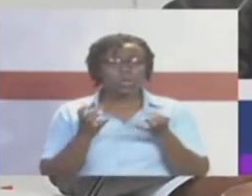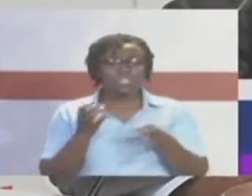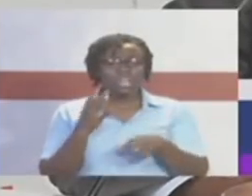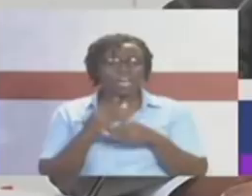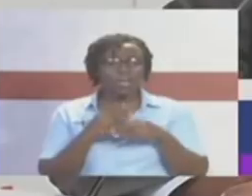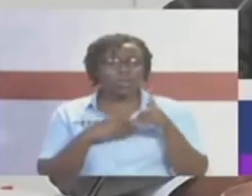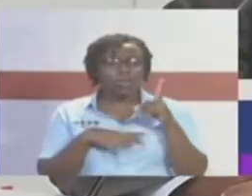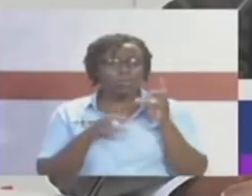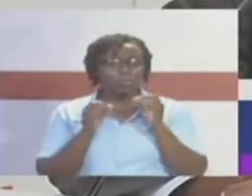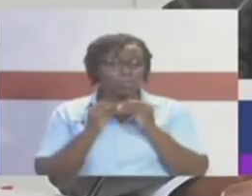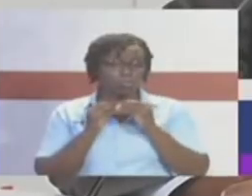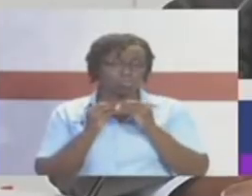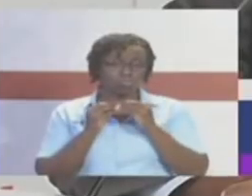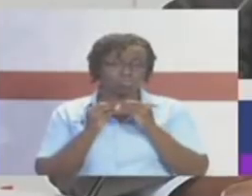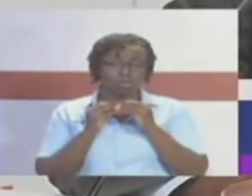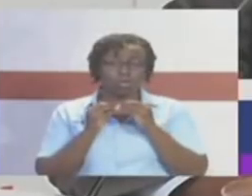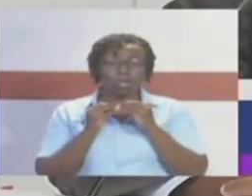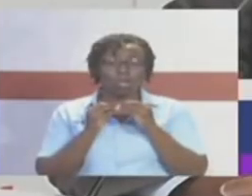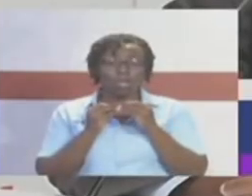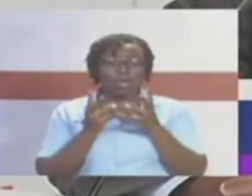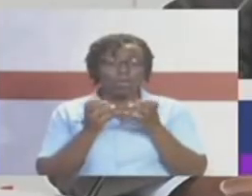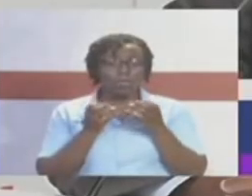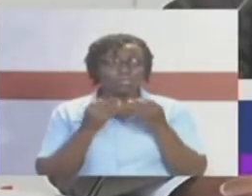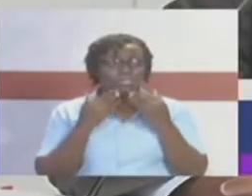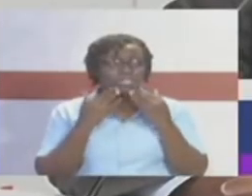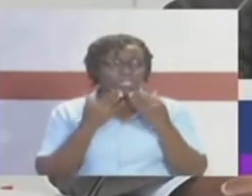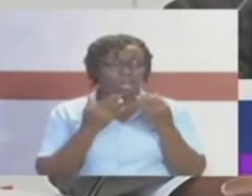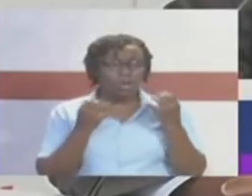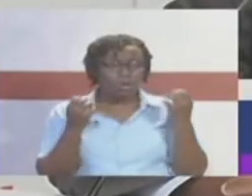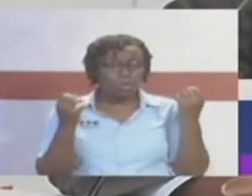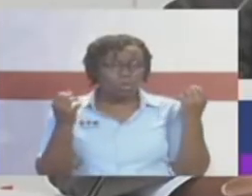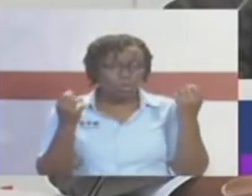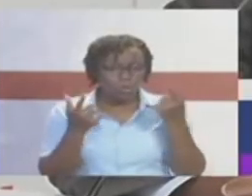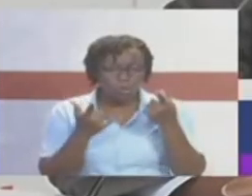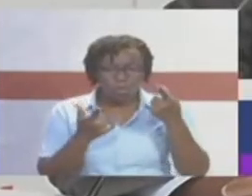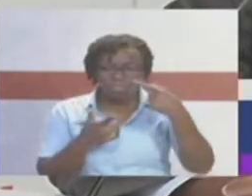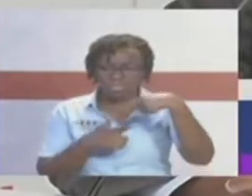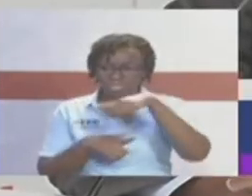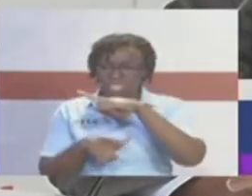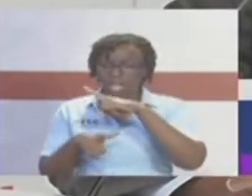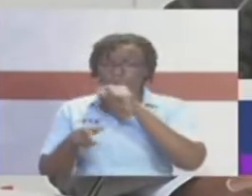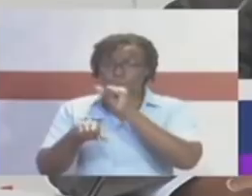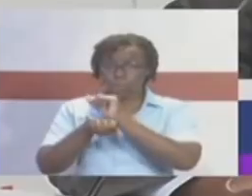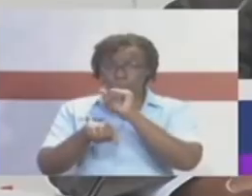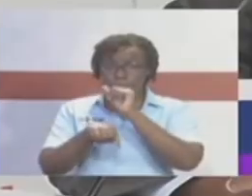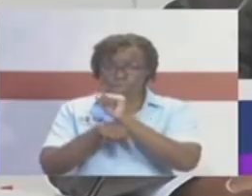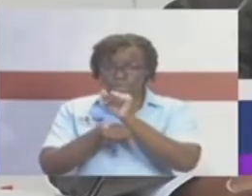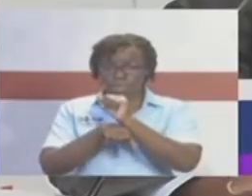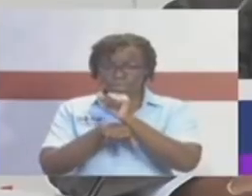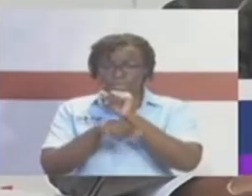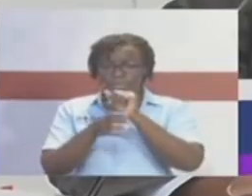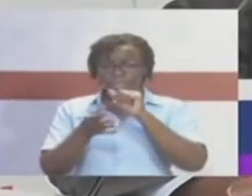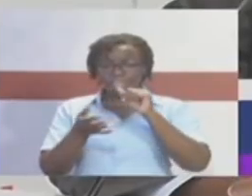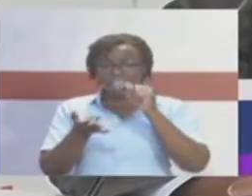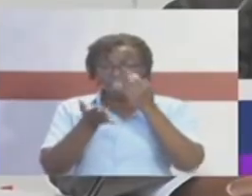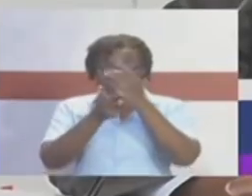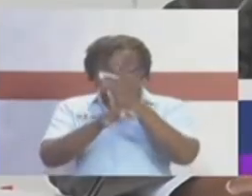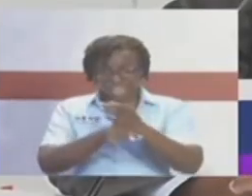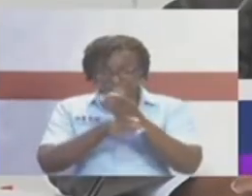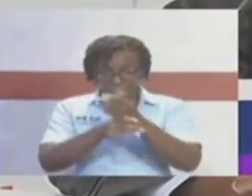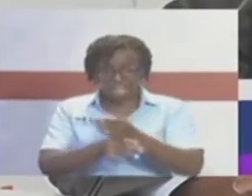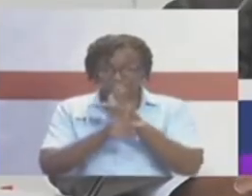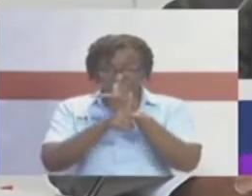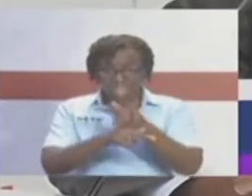thank all the dialysis units across this country for the hard work that they've done. But now is more important than ever that we continue